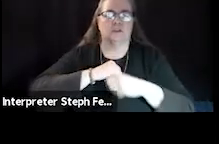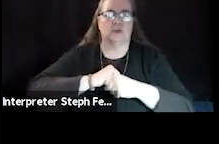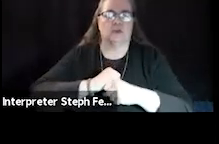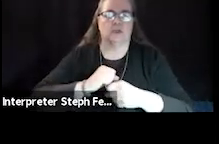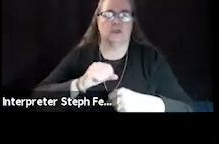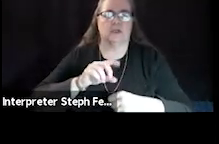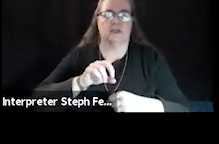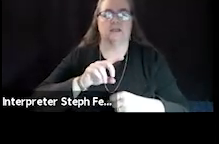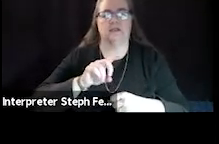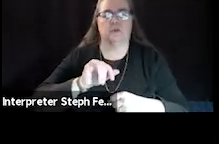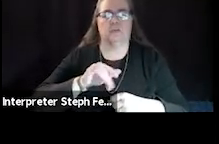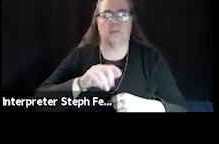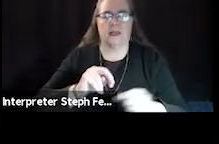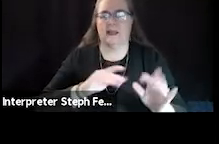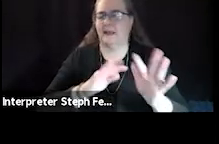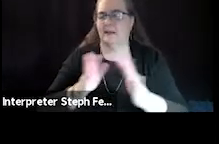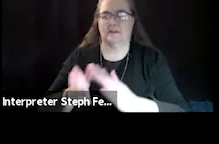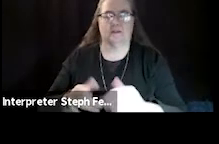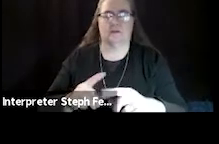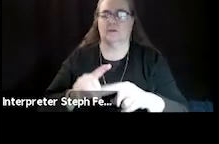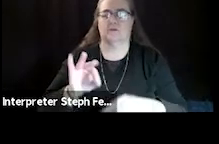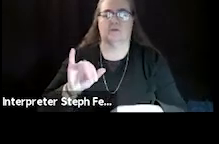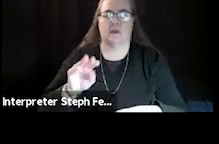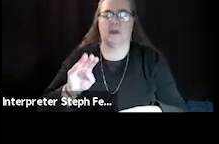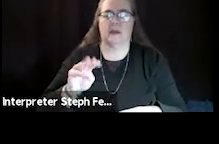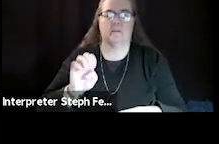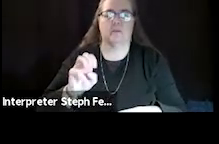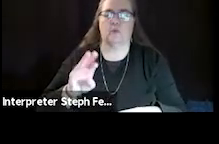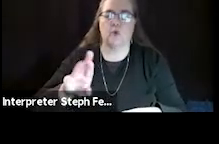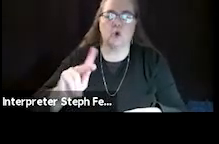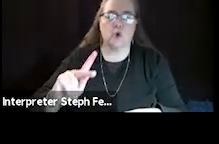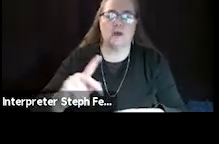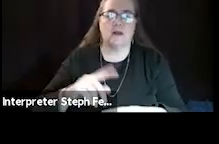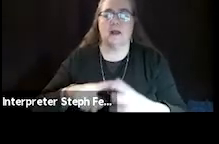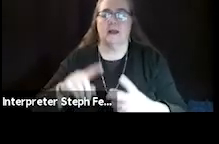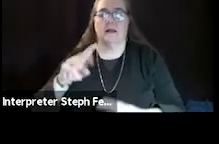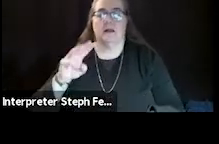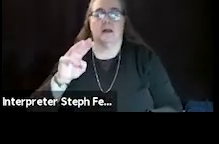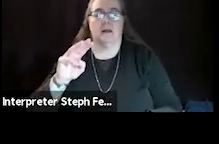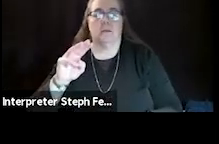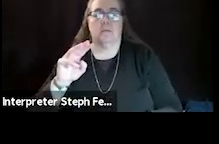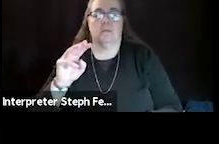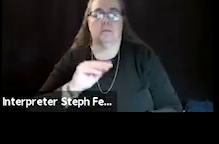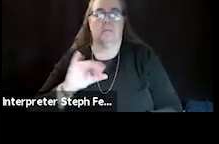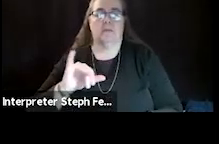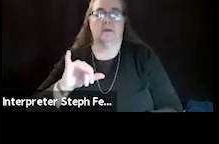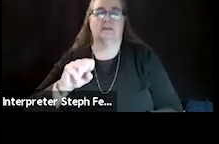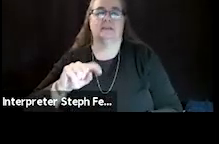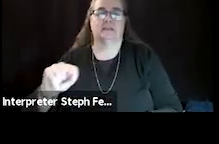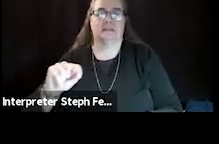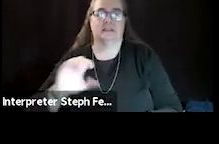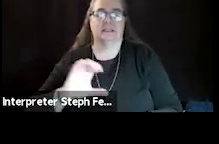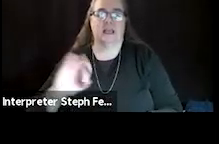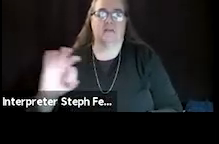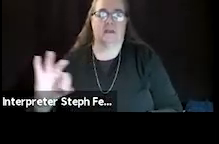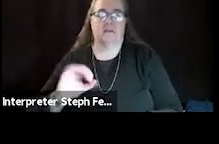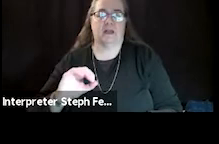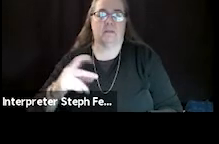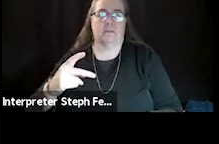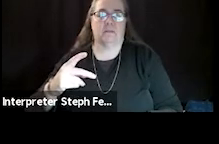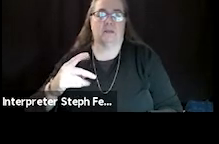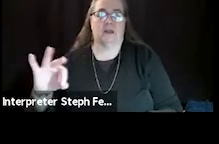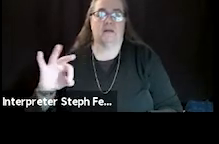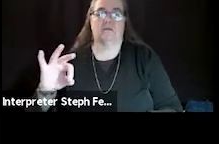and I agree that NIST CSF and its extension NIST PF, the privacy framework, are they're delicious.